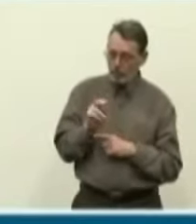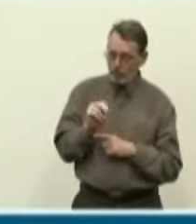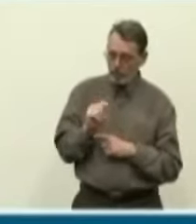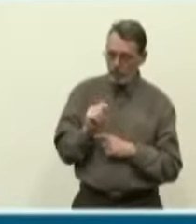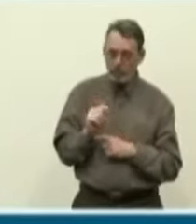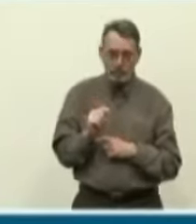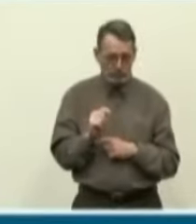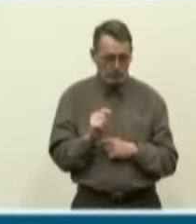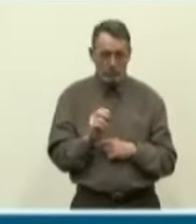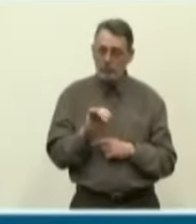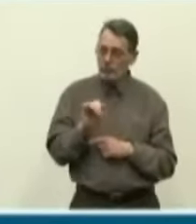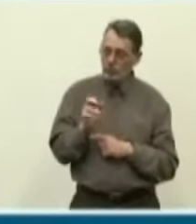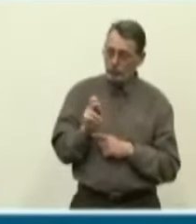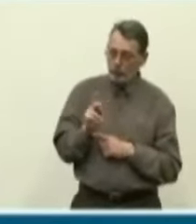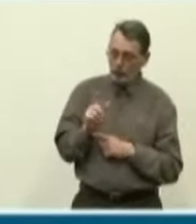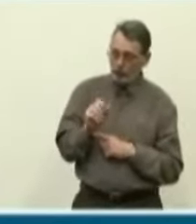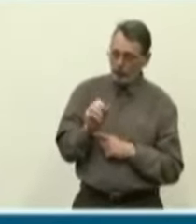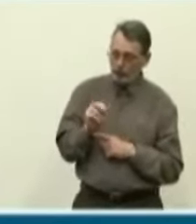3 seconds. Excuse me, Jack London from